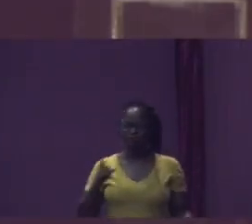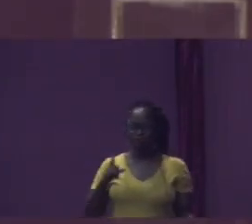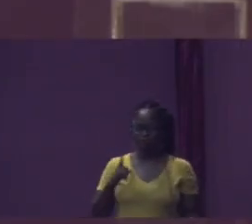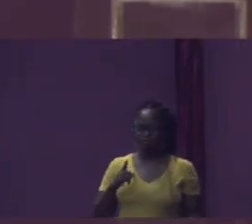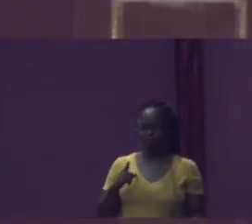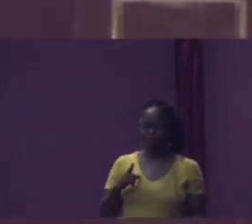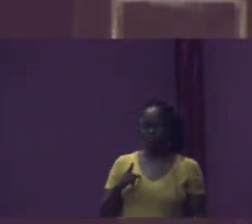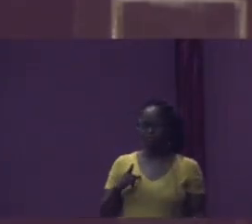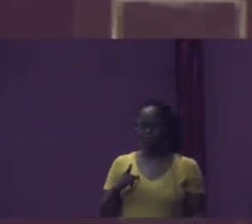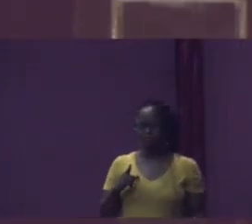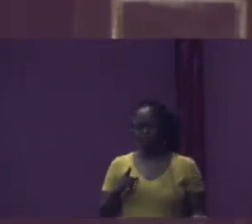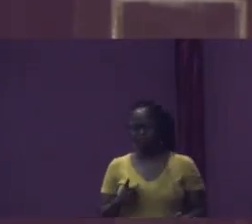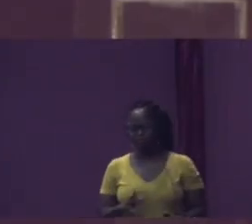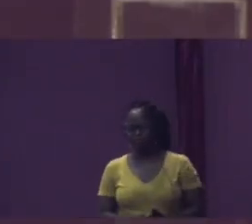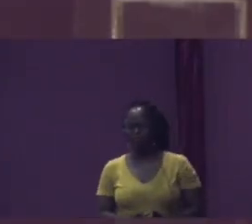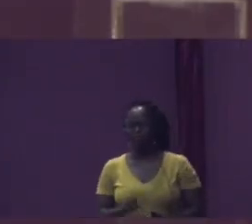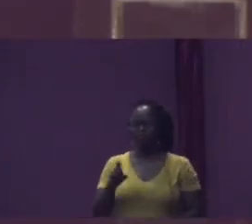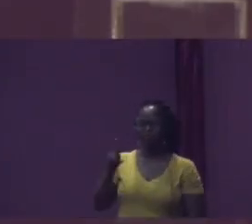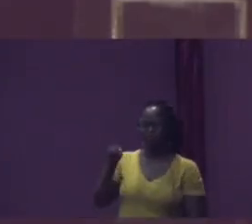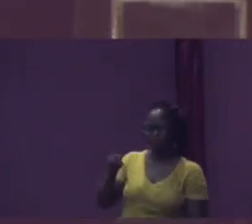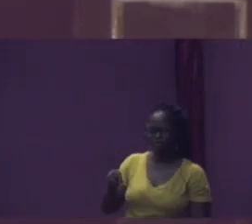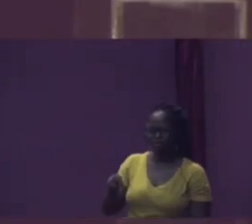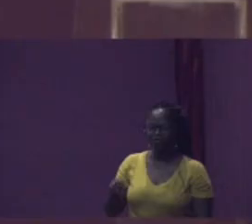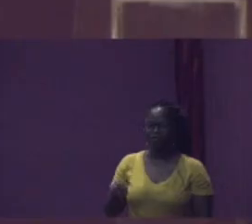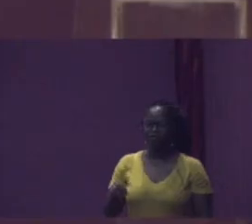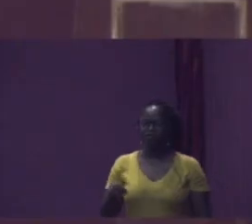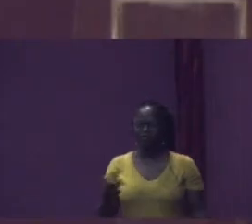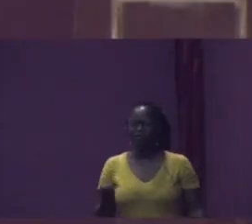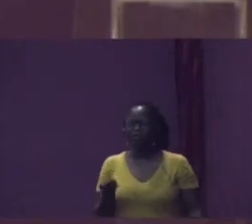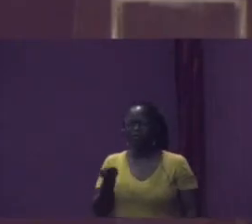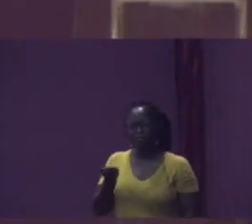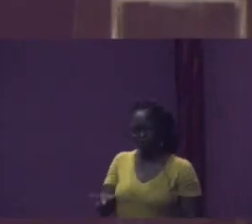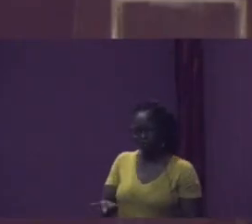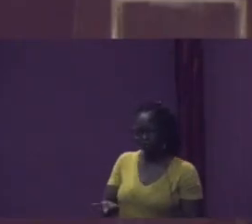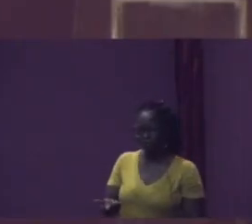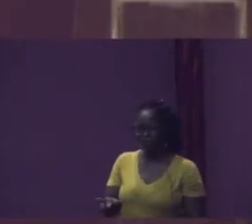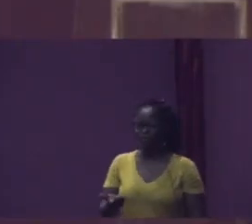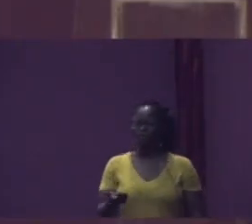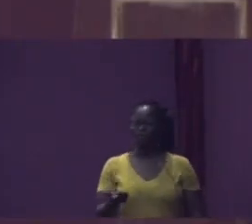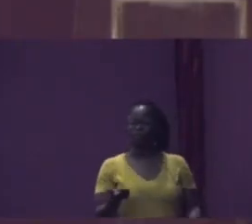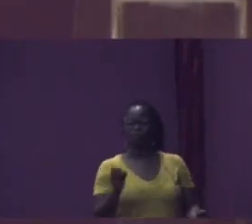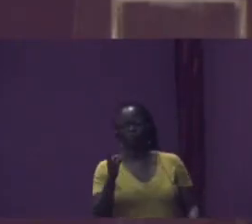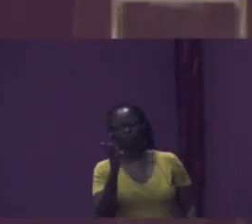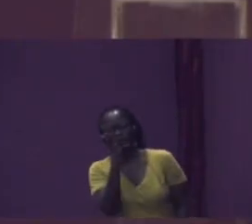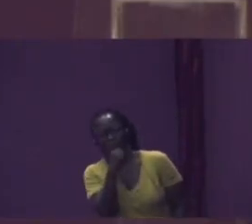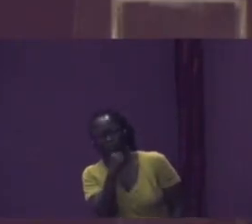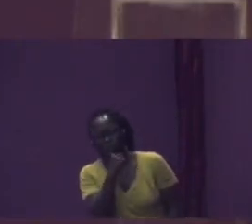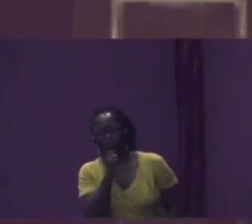developing world. And we want to focus not just on access to care, but the quality of care.